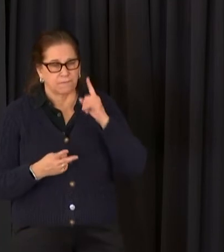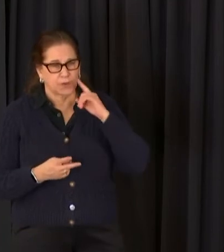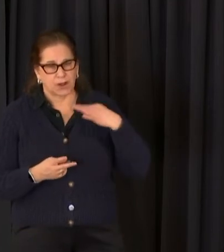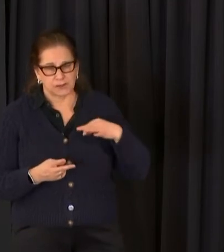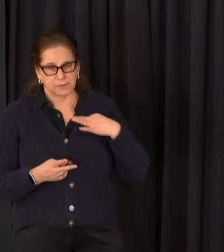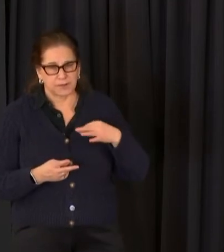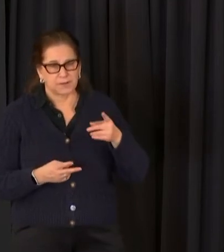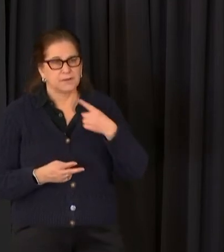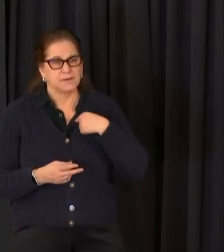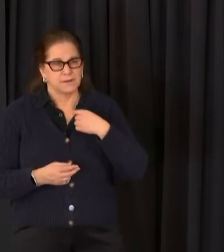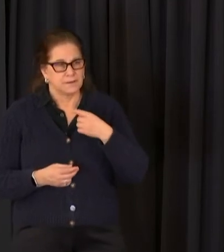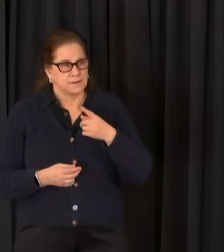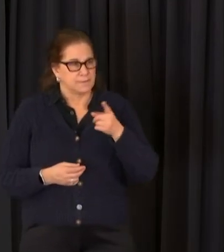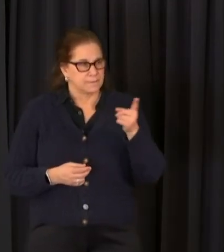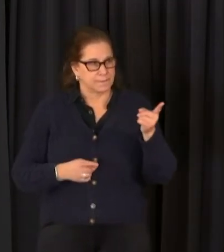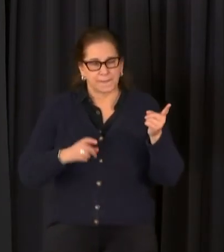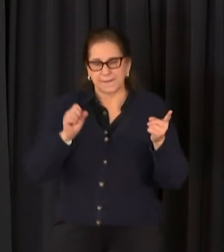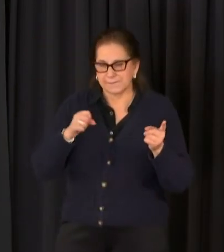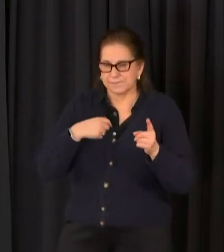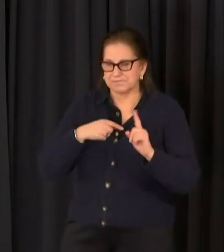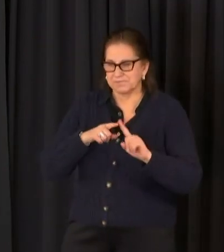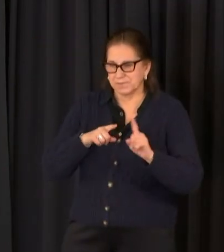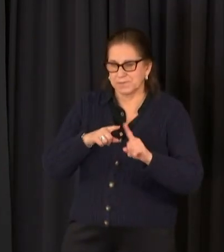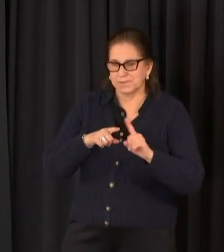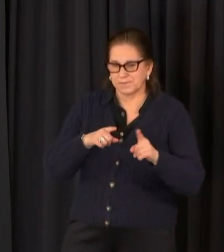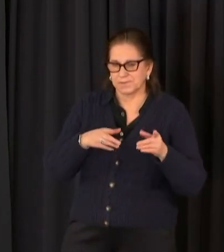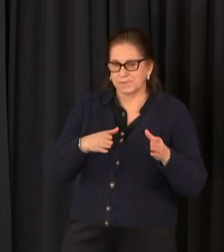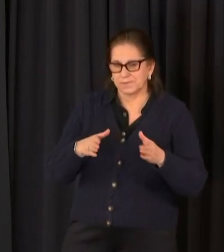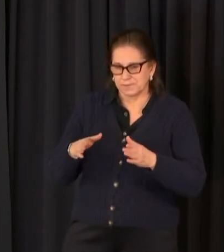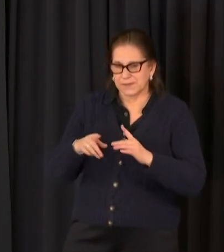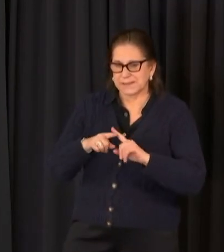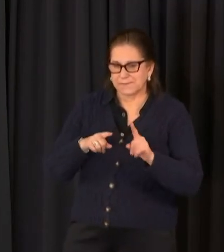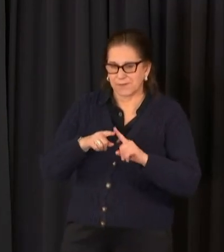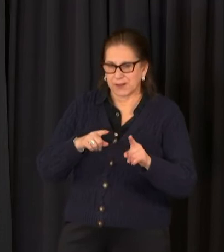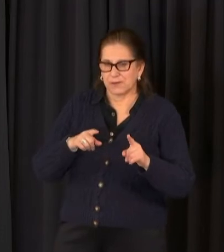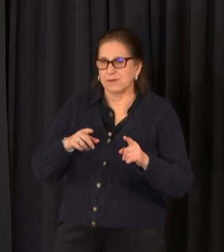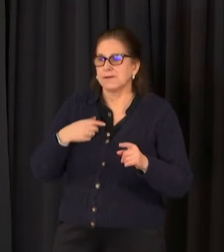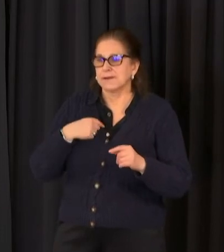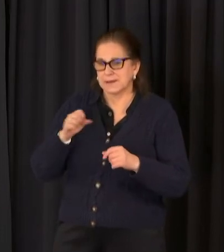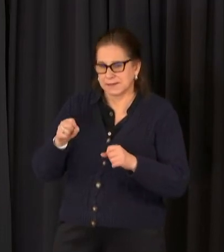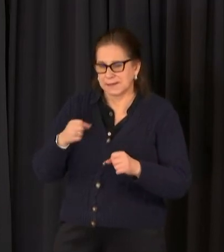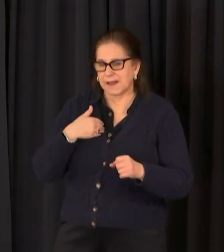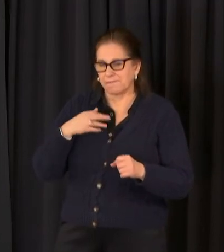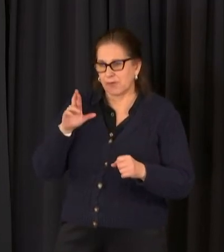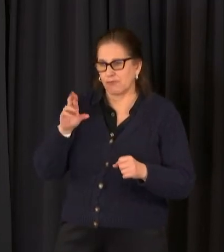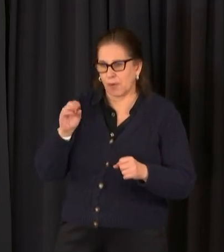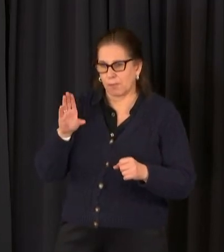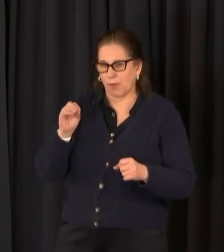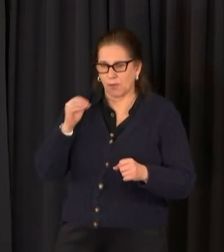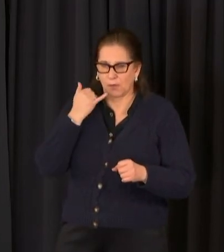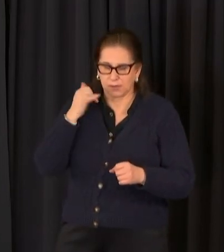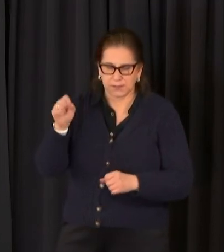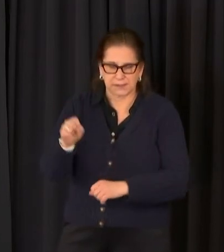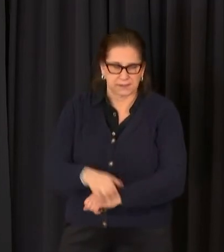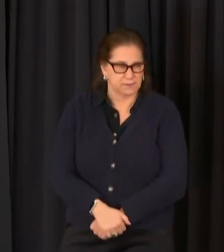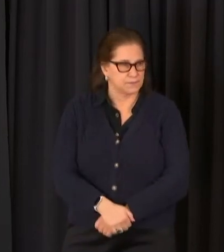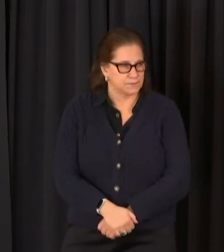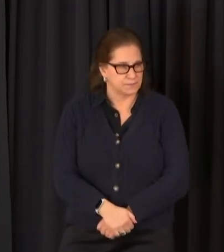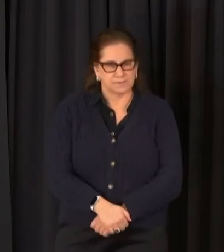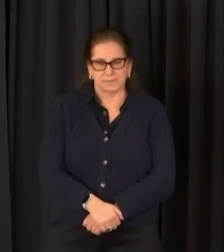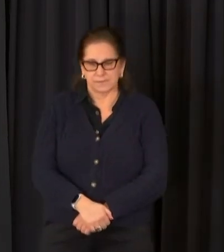many different ways. We've done a direct mail. I'm sure we've done some robocalling as well. So yes. And